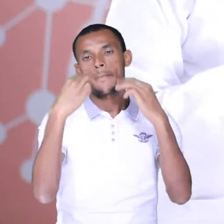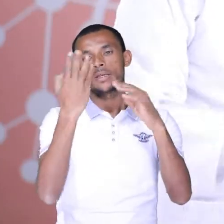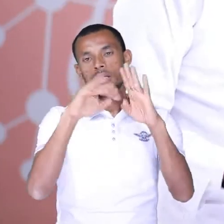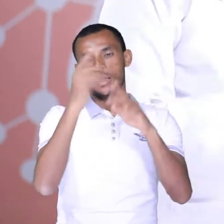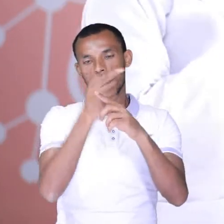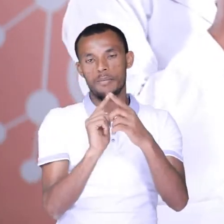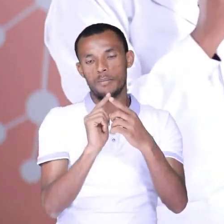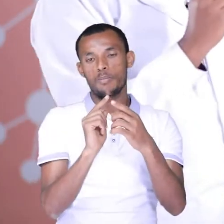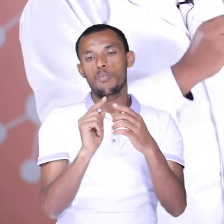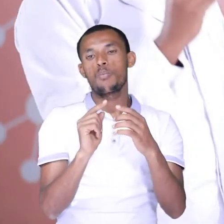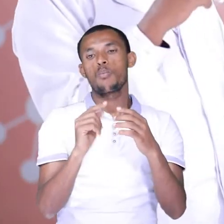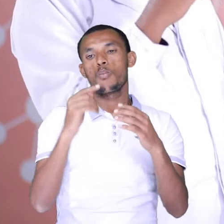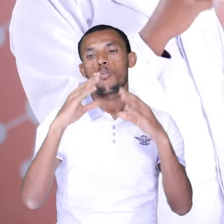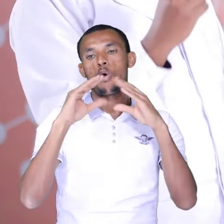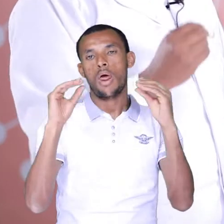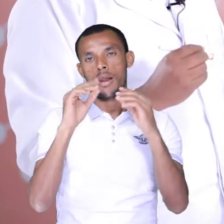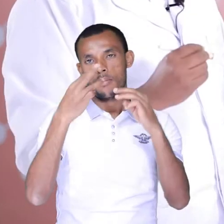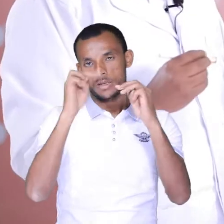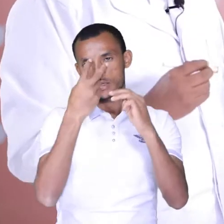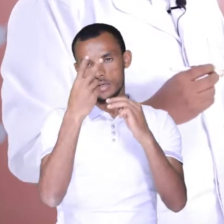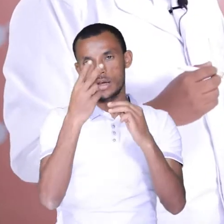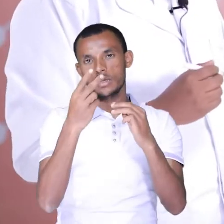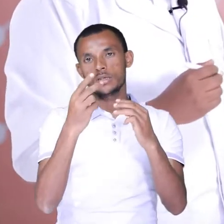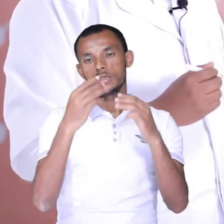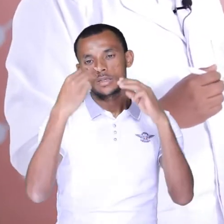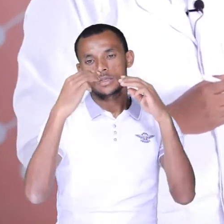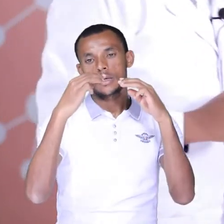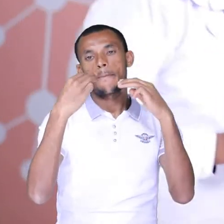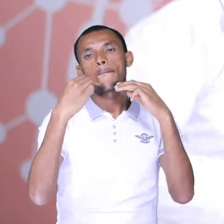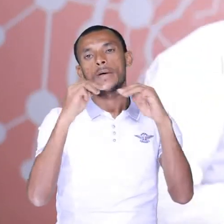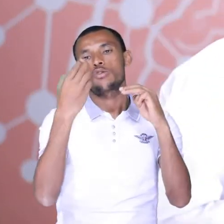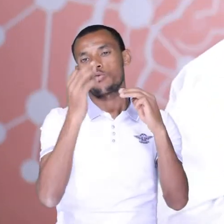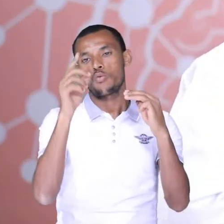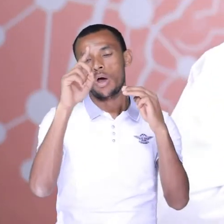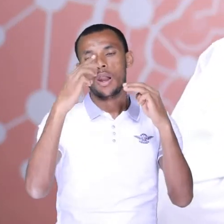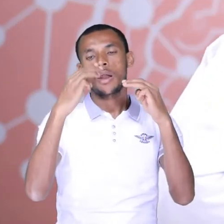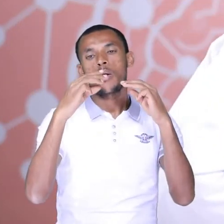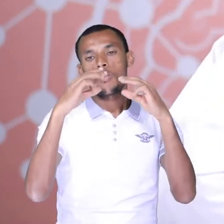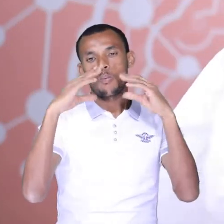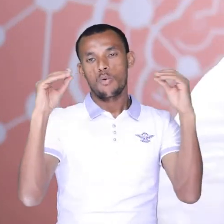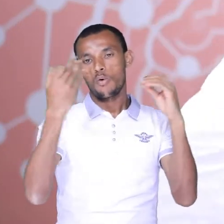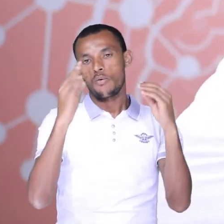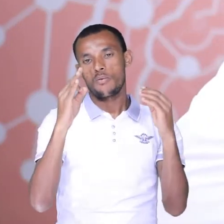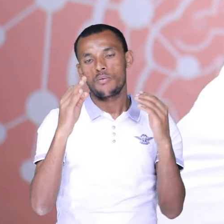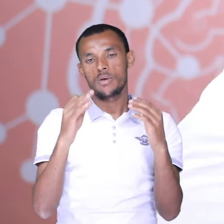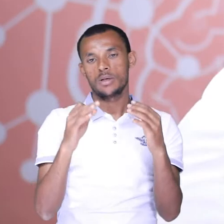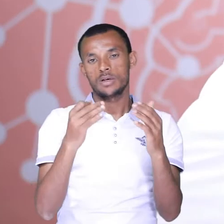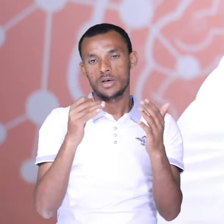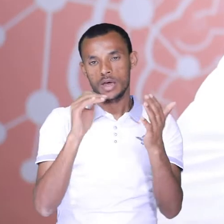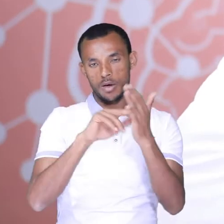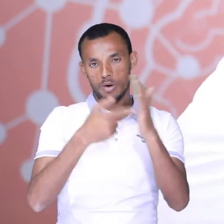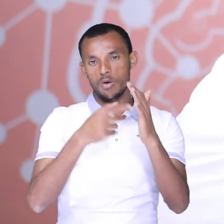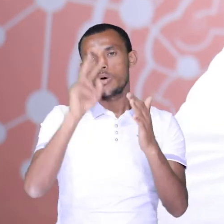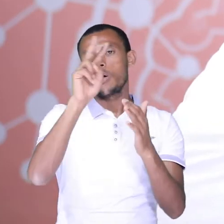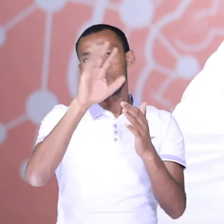When you say molar mass, the mass of 1 mole of a substance. So, N is equal to 243